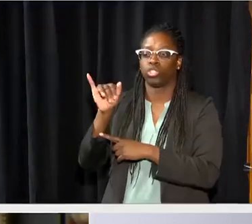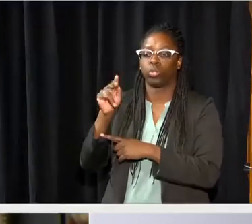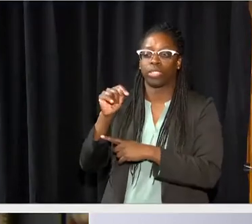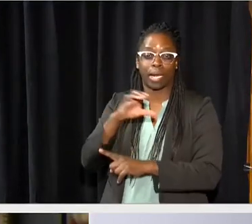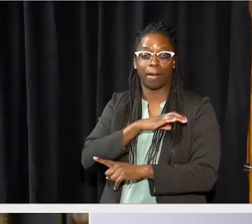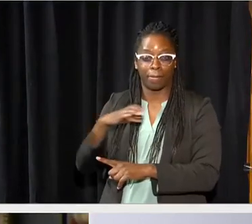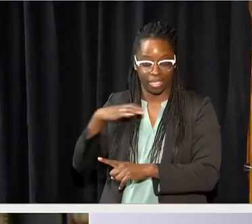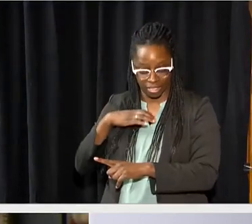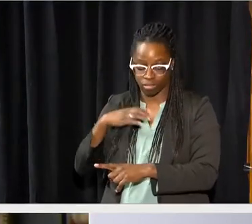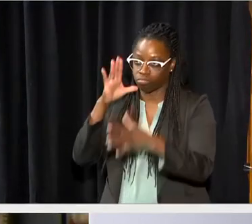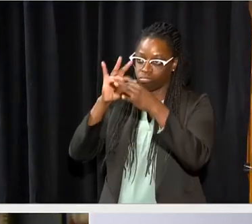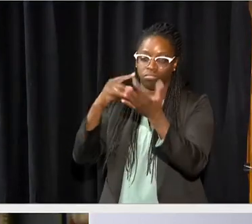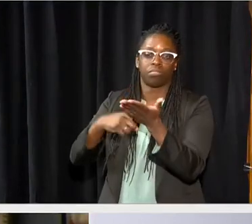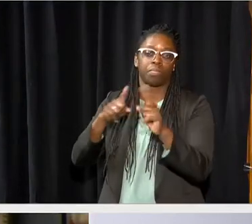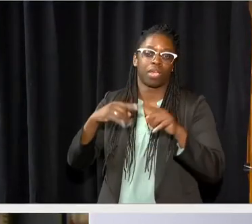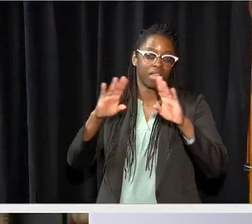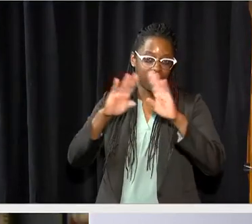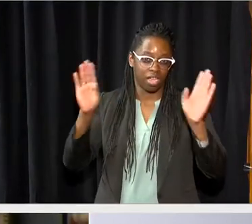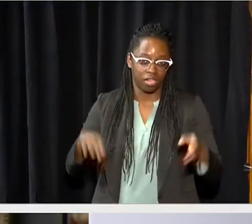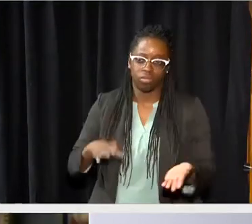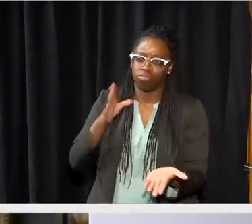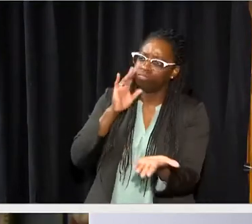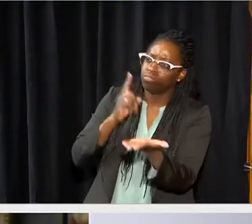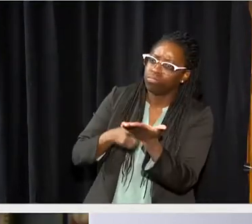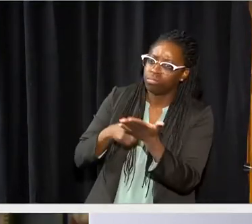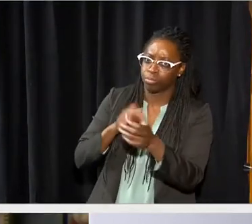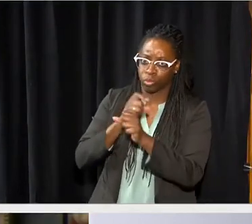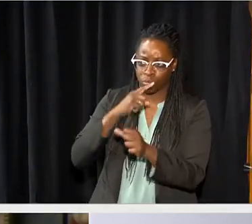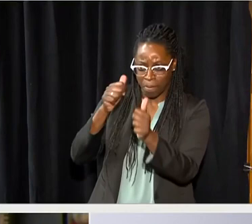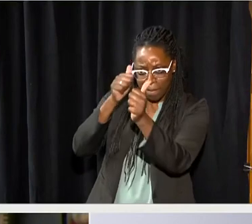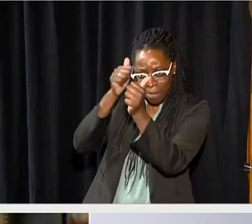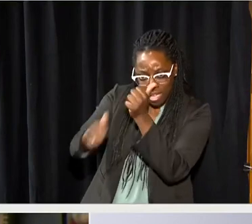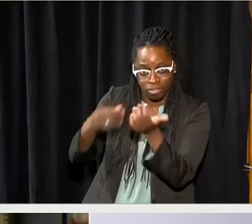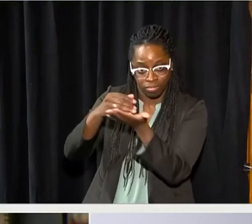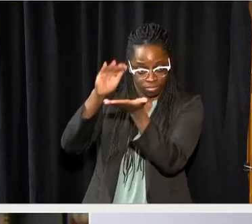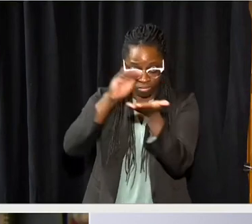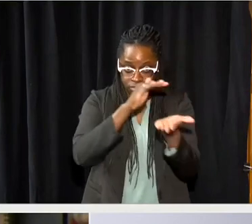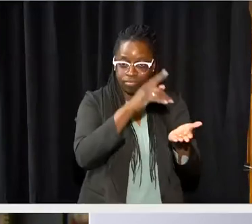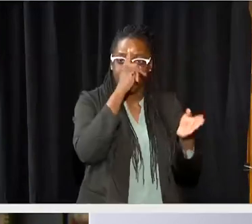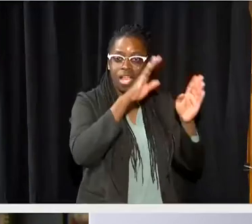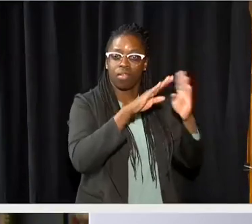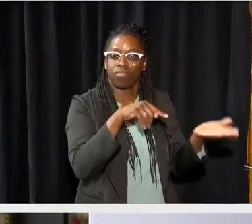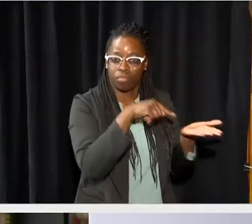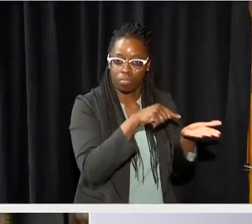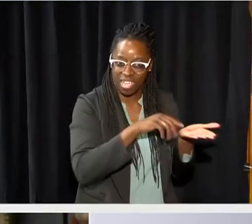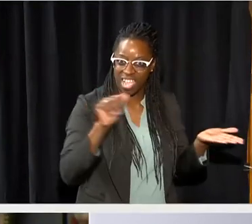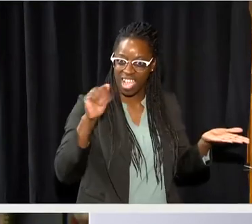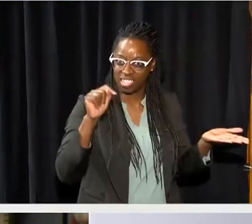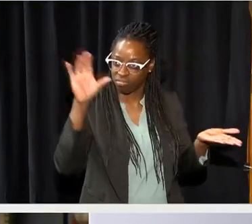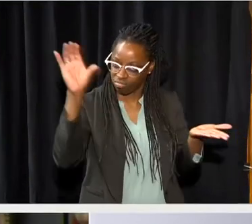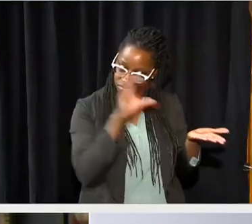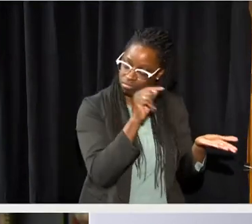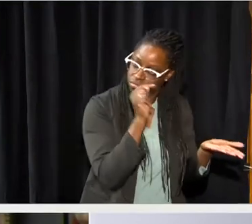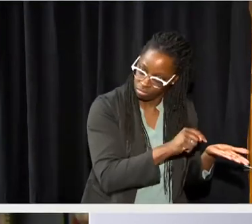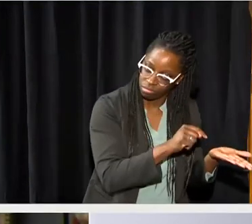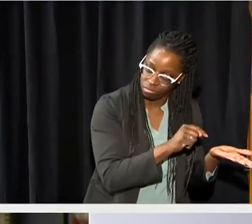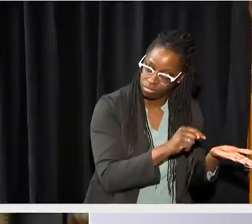passing it is our top priority. So let's work together and get it done. Because the truth is this.